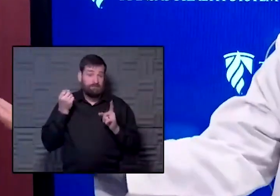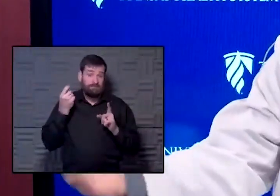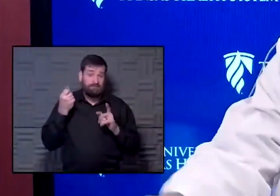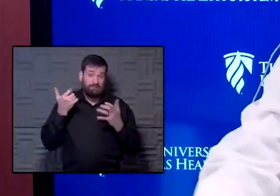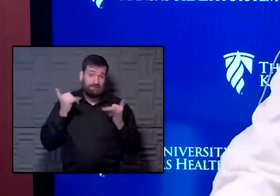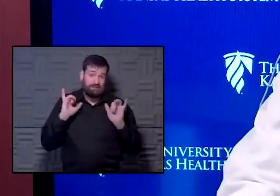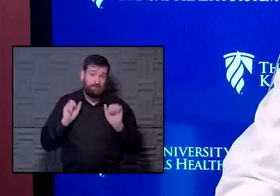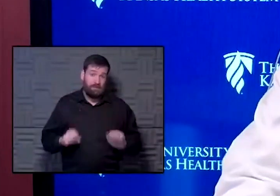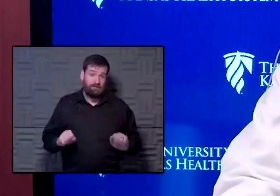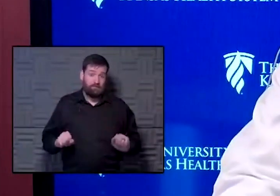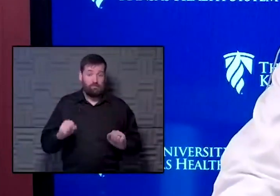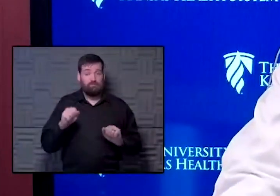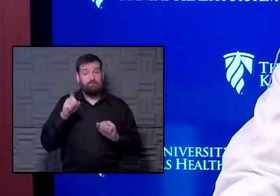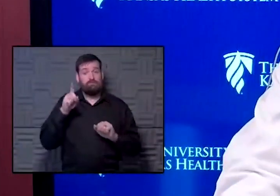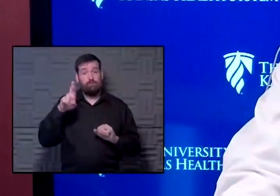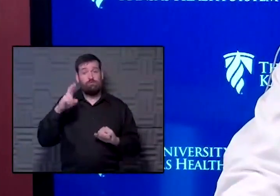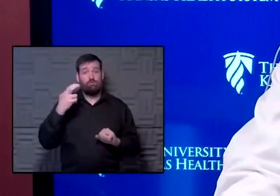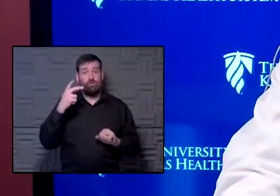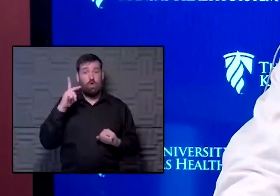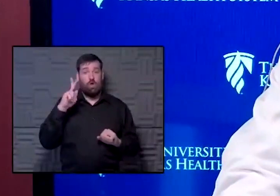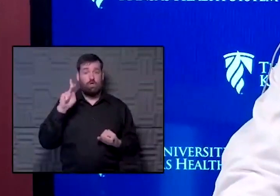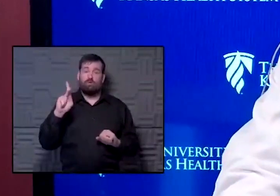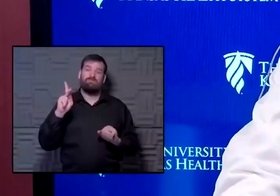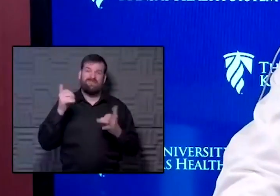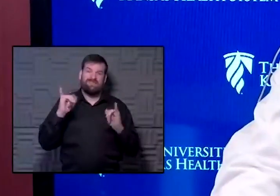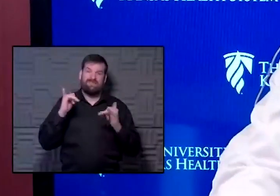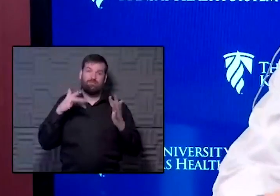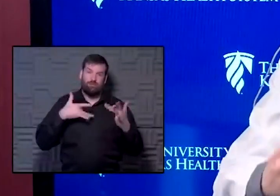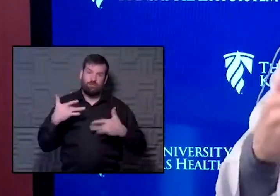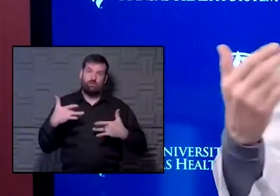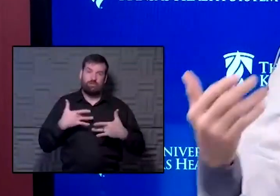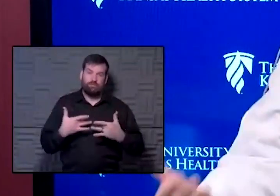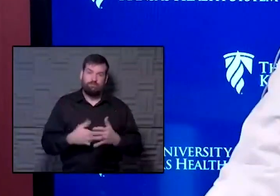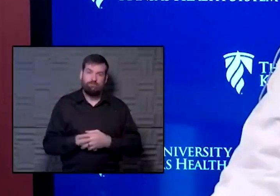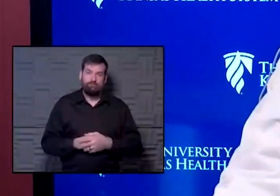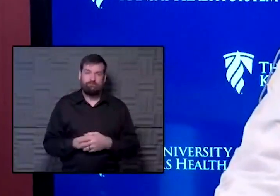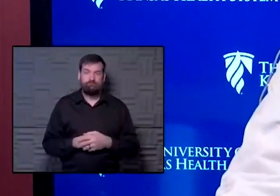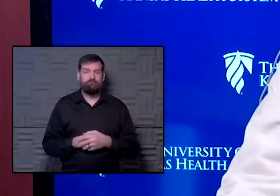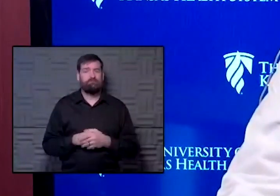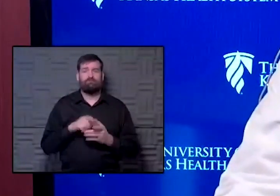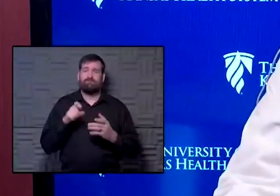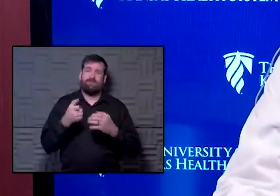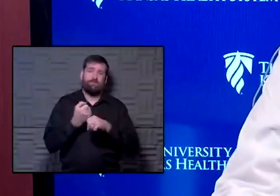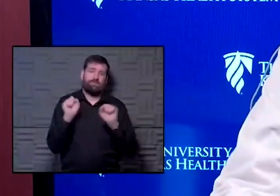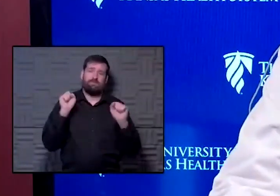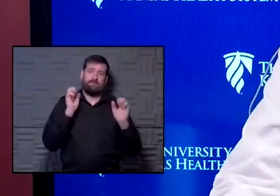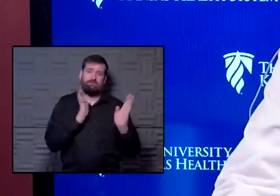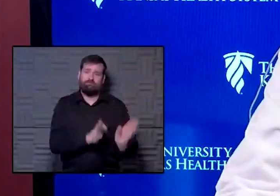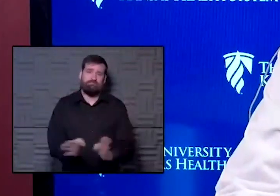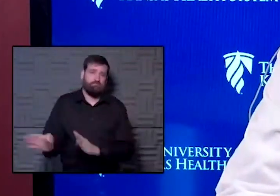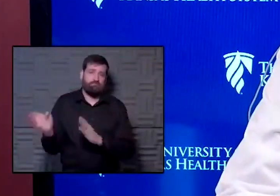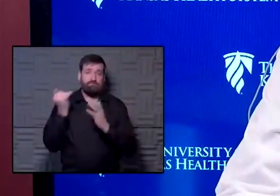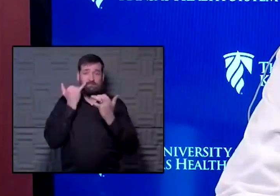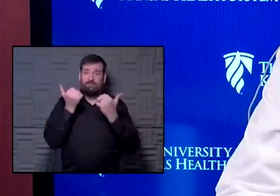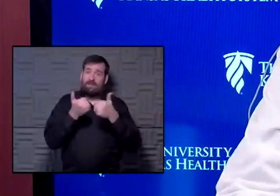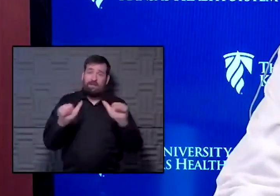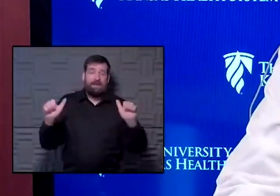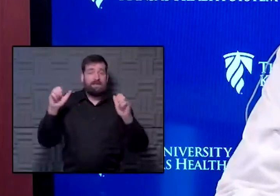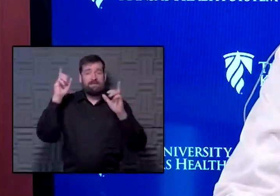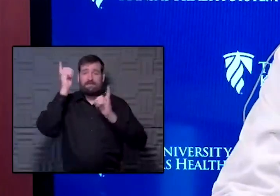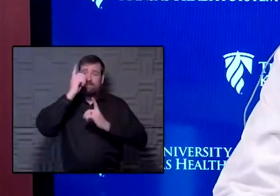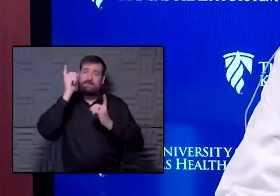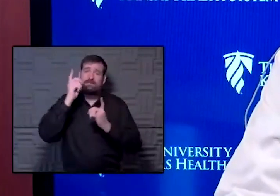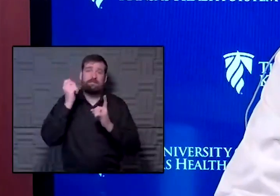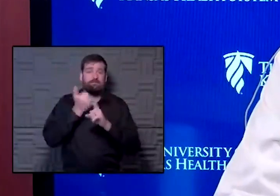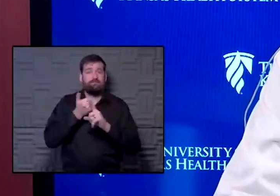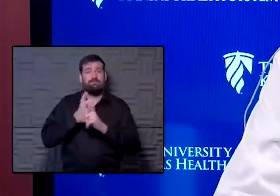as Dr. Hawk said, it is still a very valid concern, and you ought to take the safety measures, especially if you have any underlying disease,